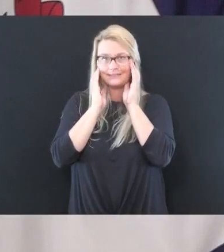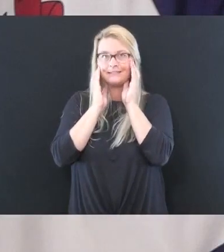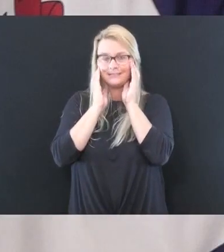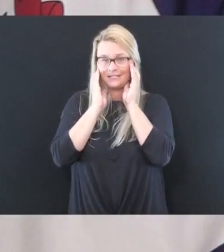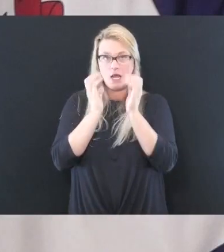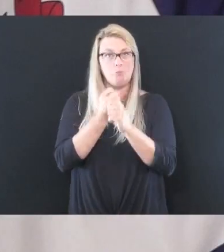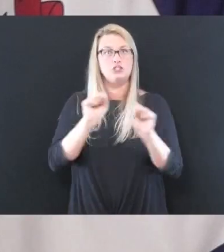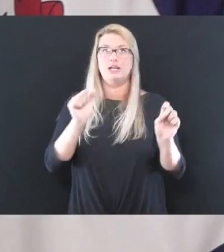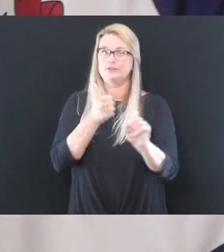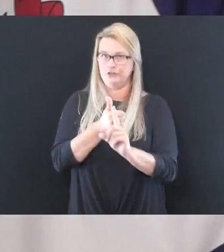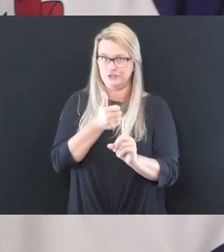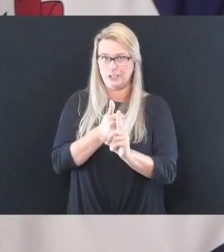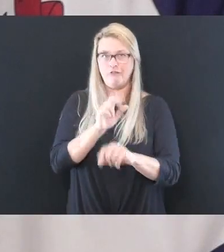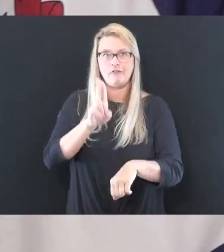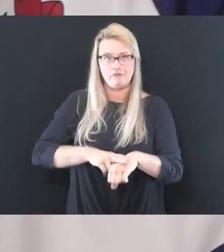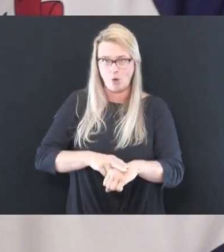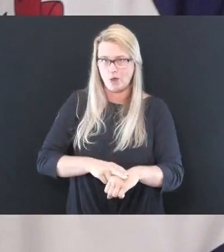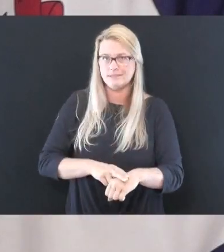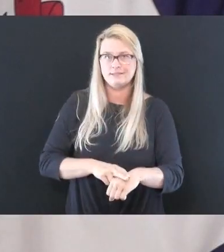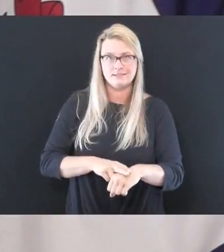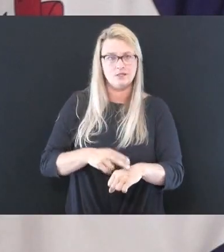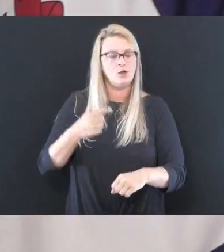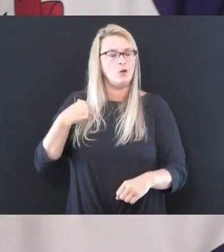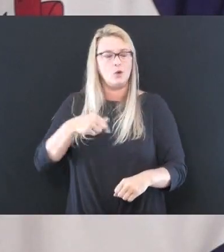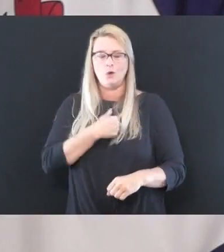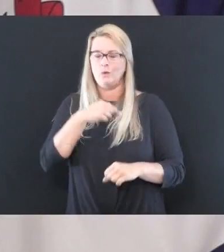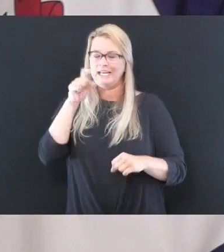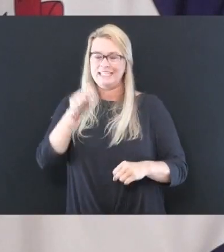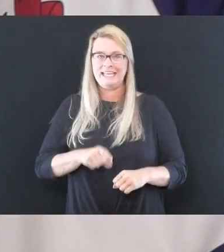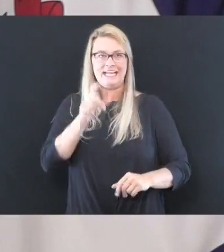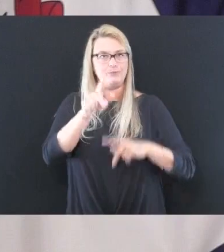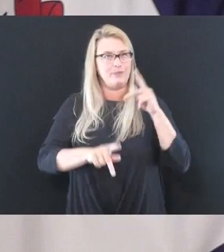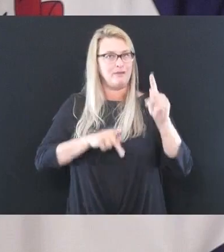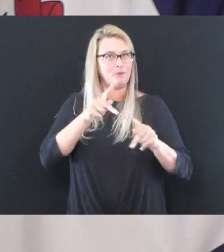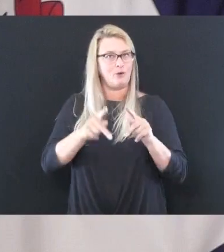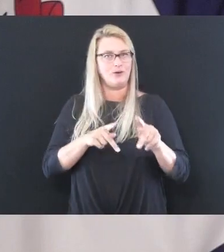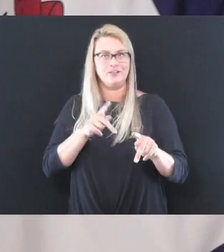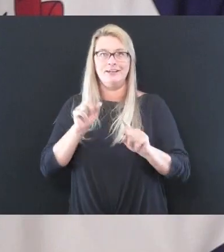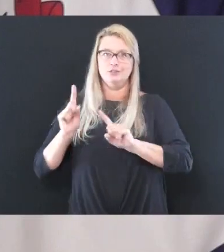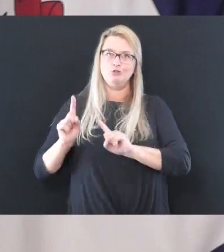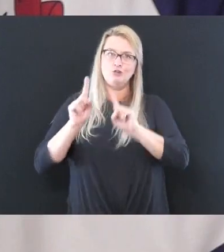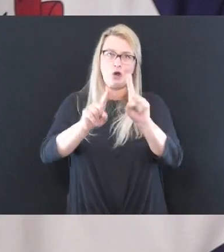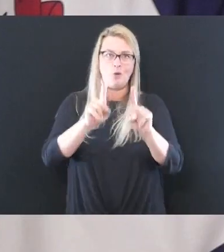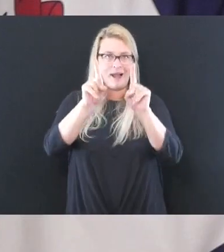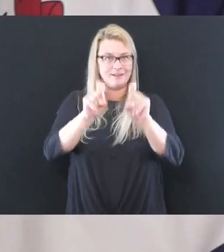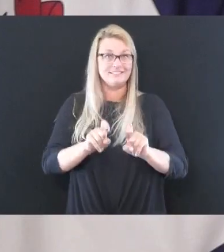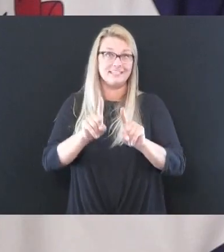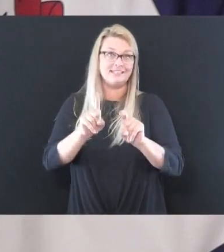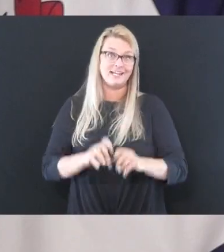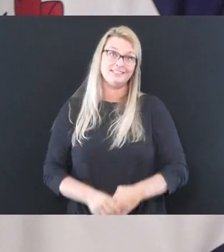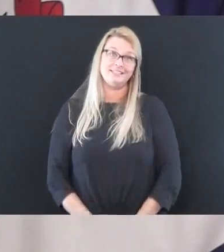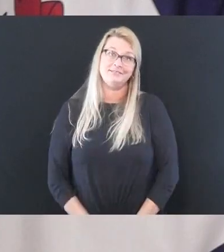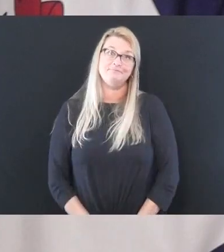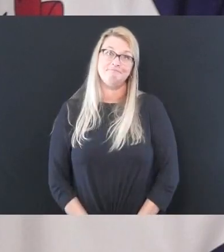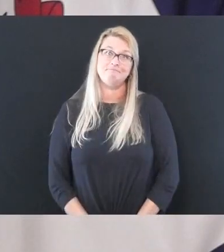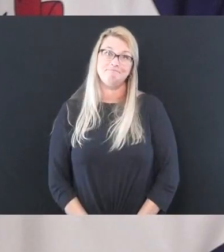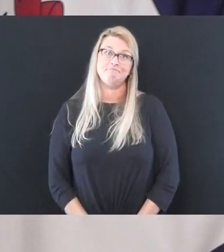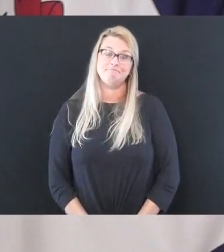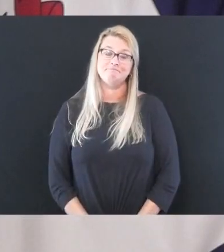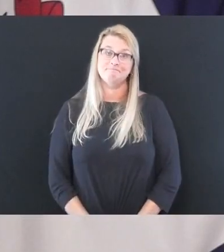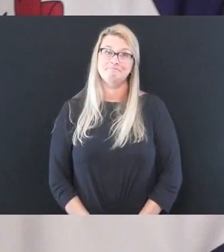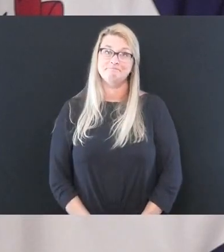yourself in every way. In some way, somehow, we've got to have people come out in numbers and get tested. So